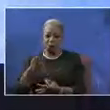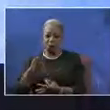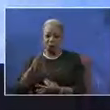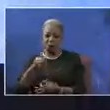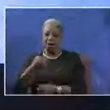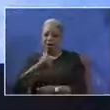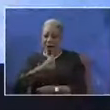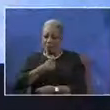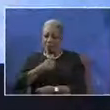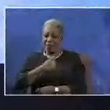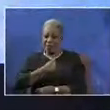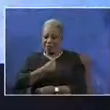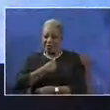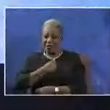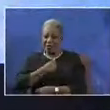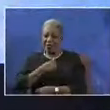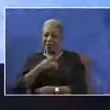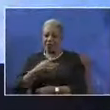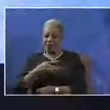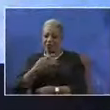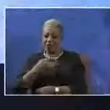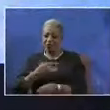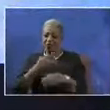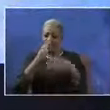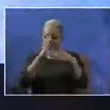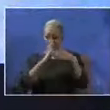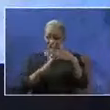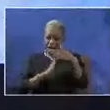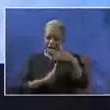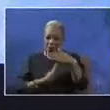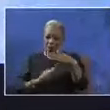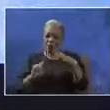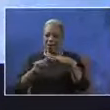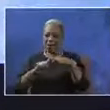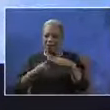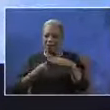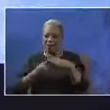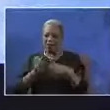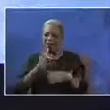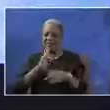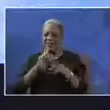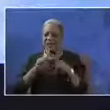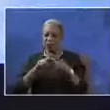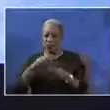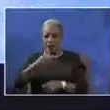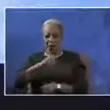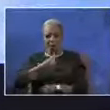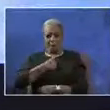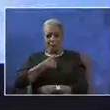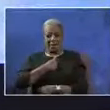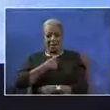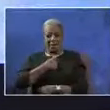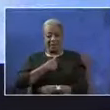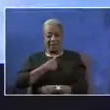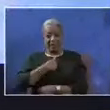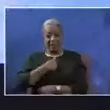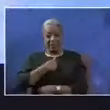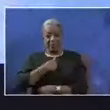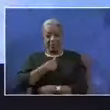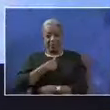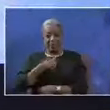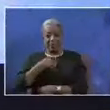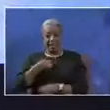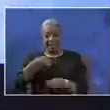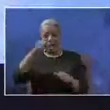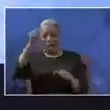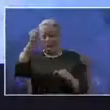was humbled, and I started saying something to myself. This is good soul talk. He says, this is what I recall